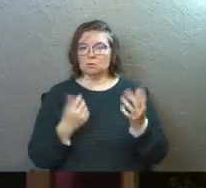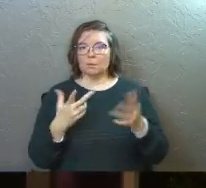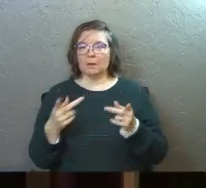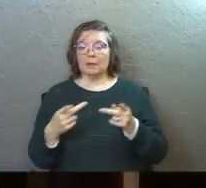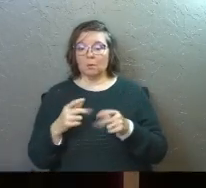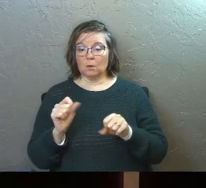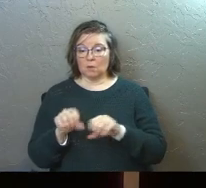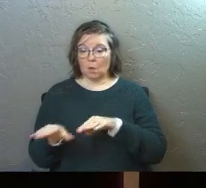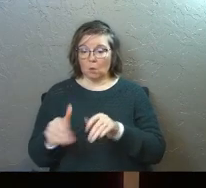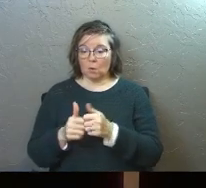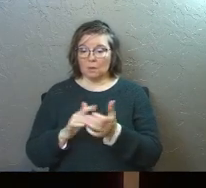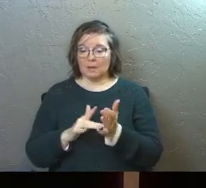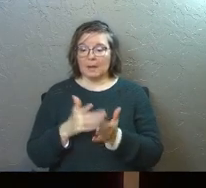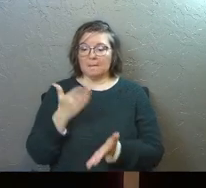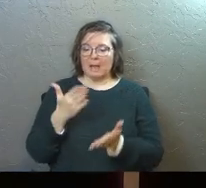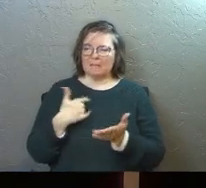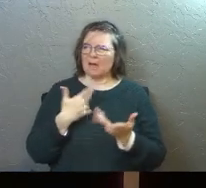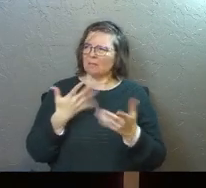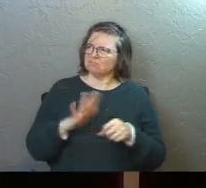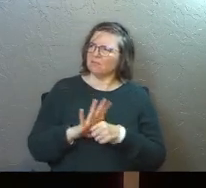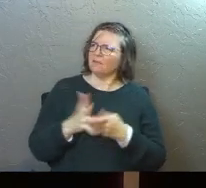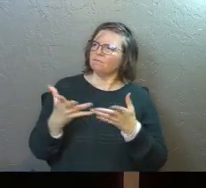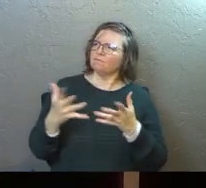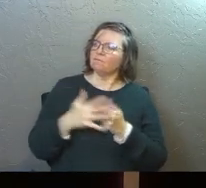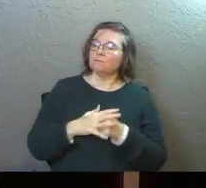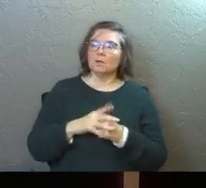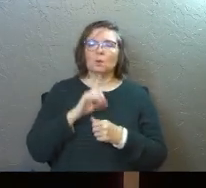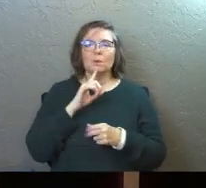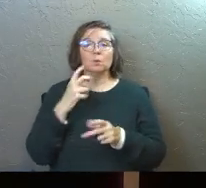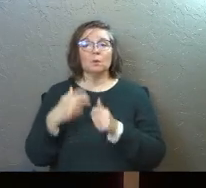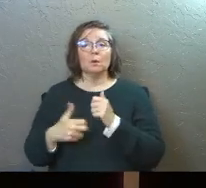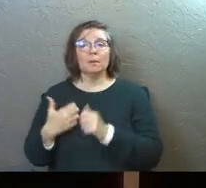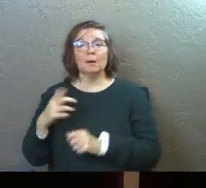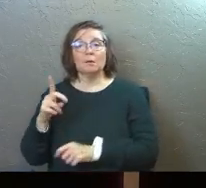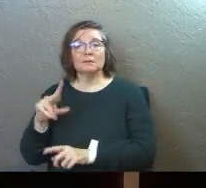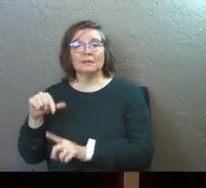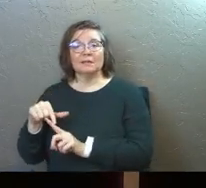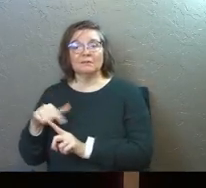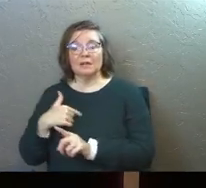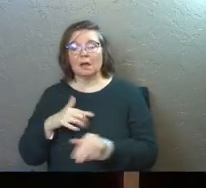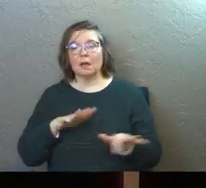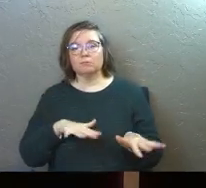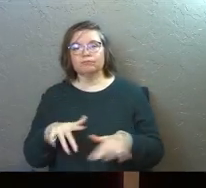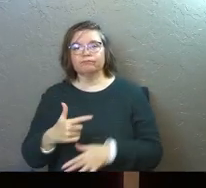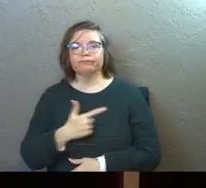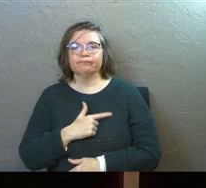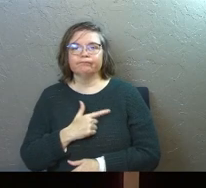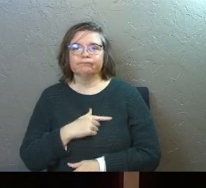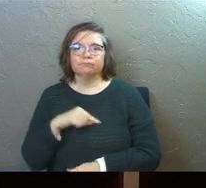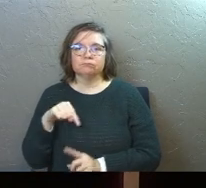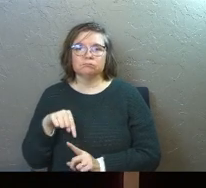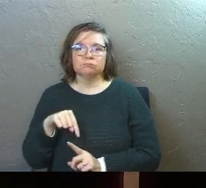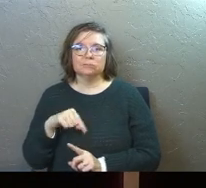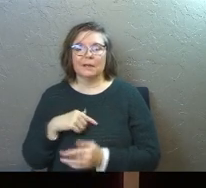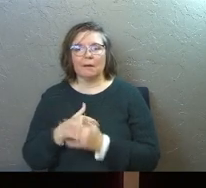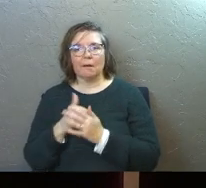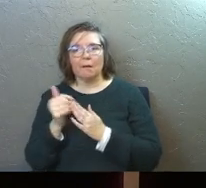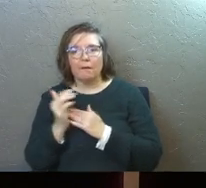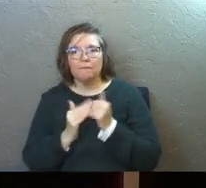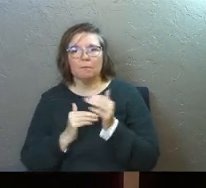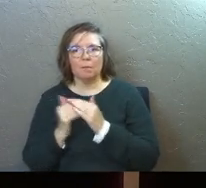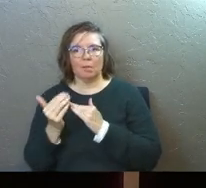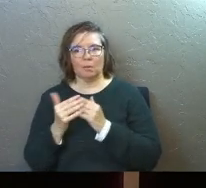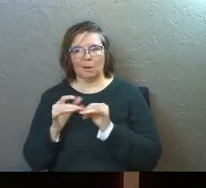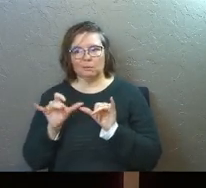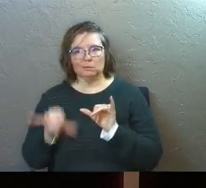walk with Jesus, maybe I've done enough. So what's the real issue with David? He got complacent. He got comfortable with where he